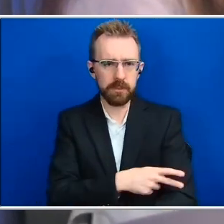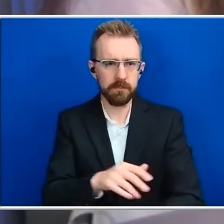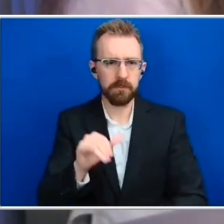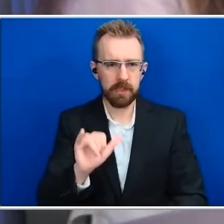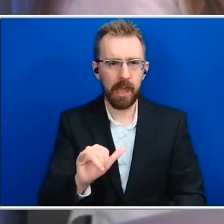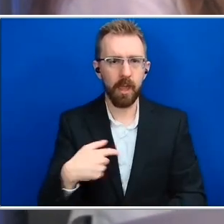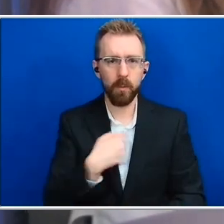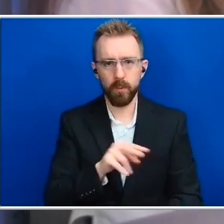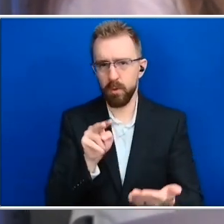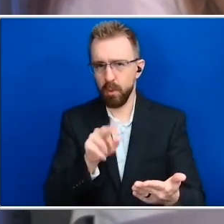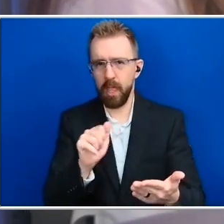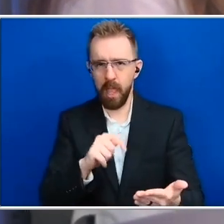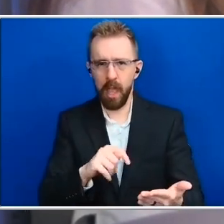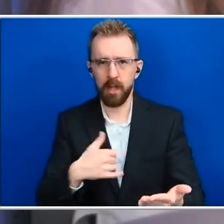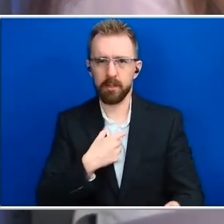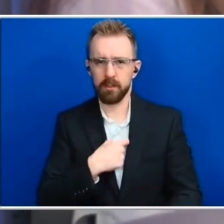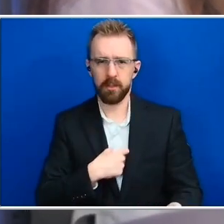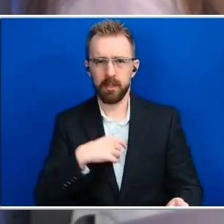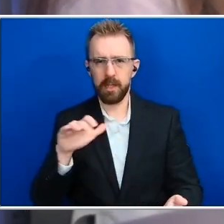esophagus cancer was.